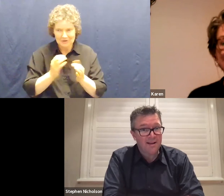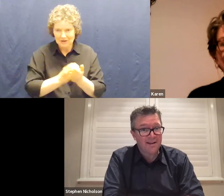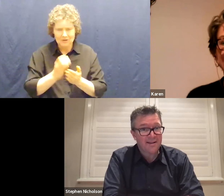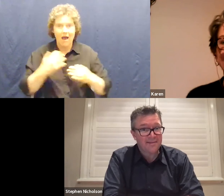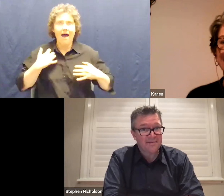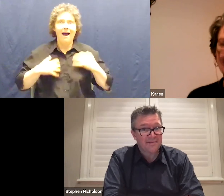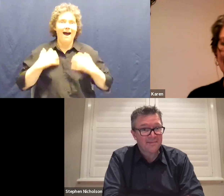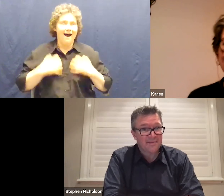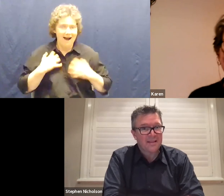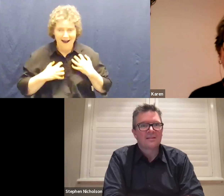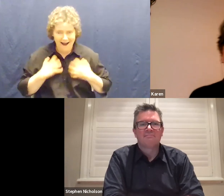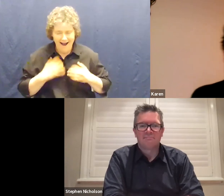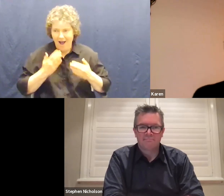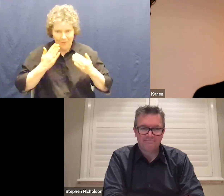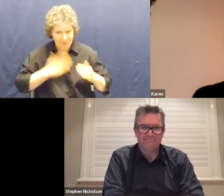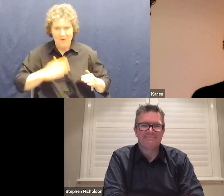it.